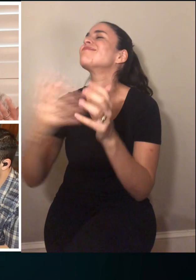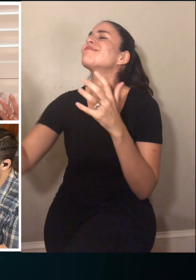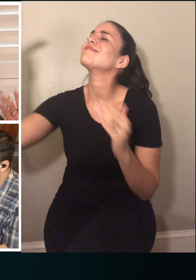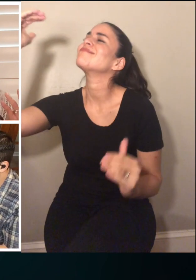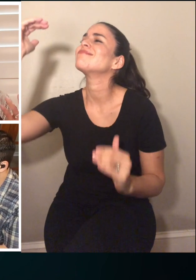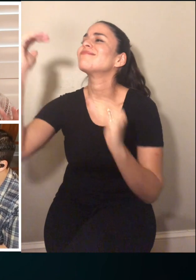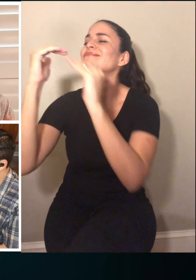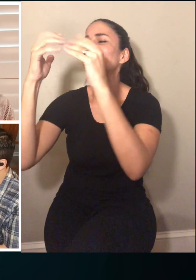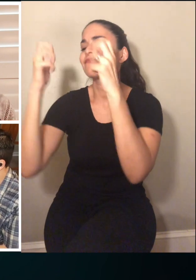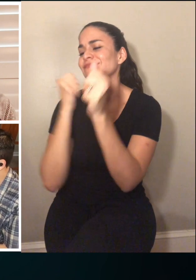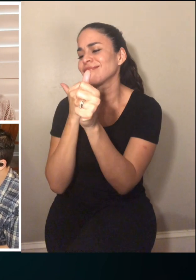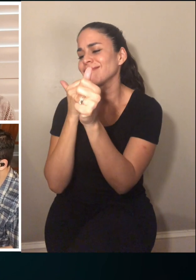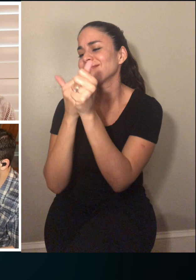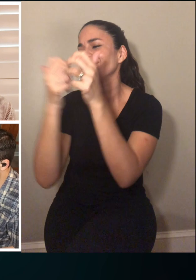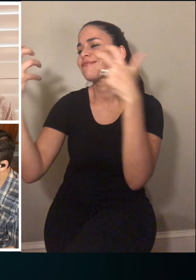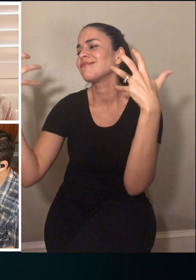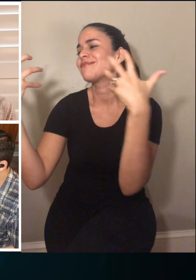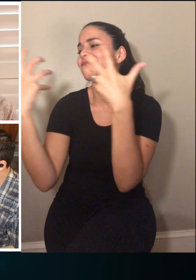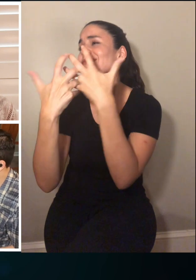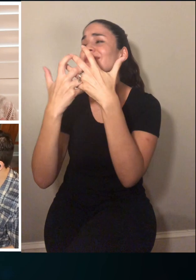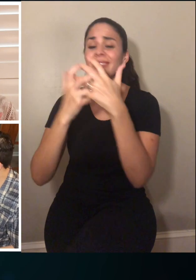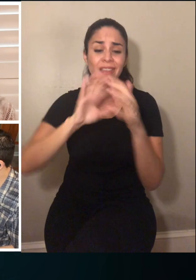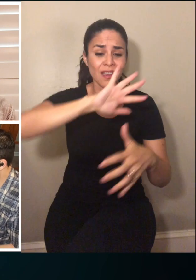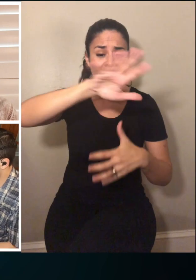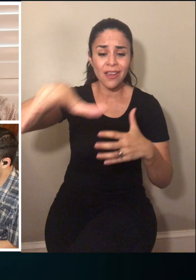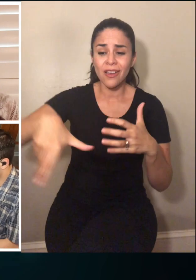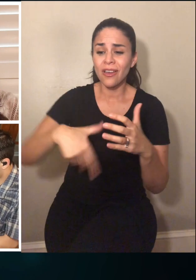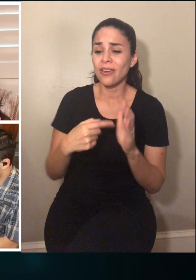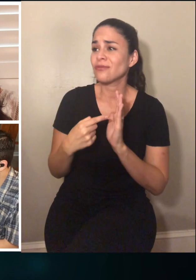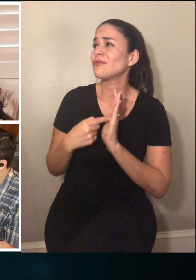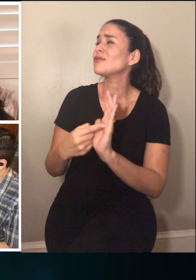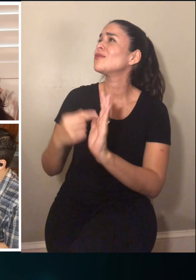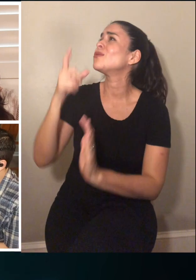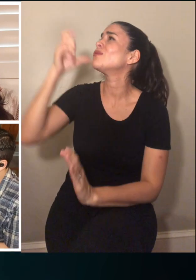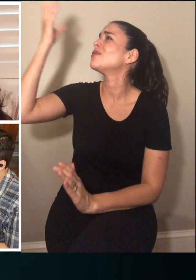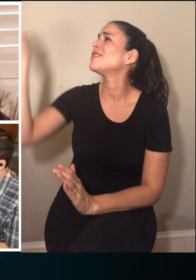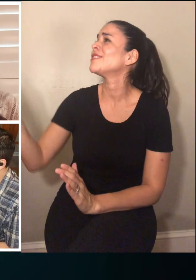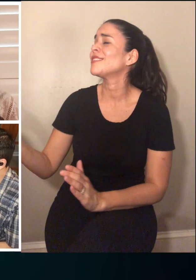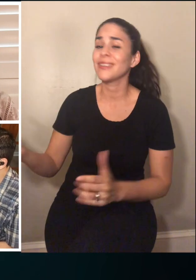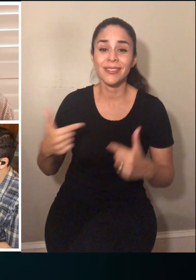If it all reveals your nature, so will I.